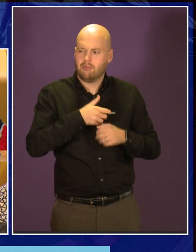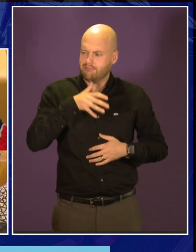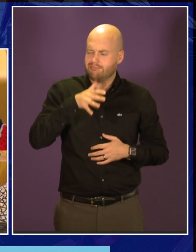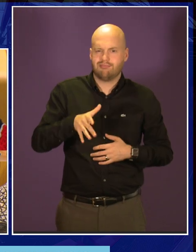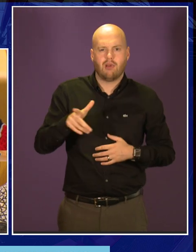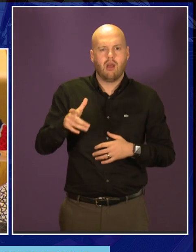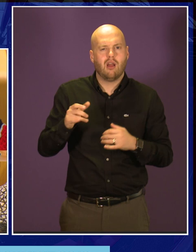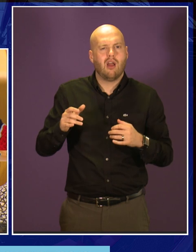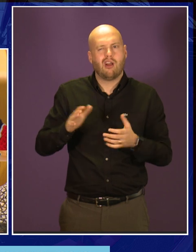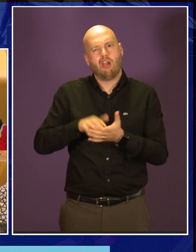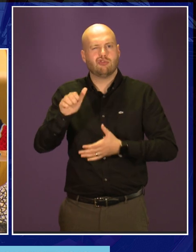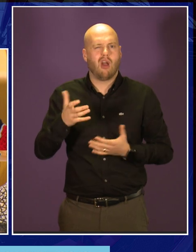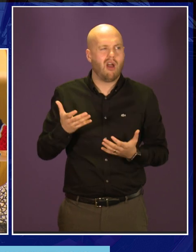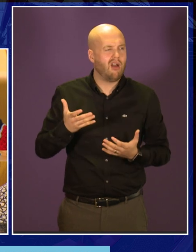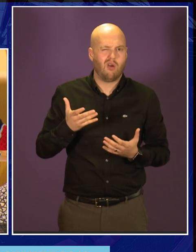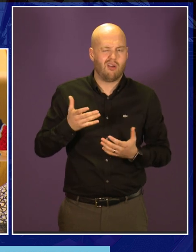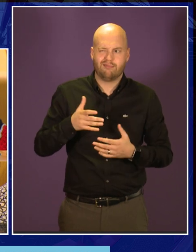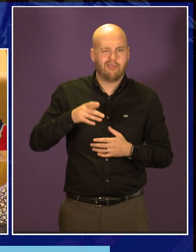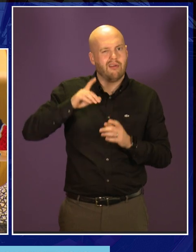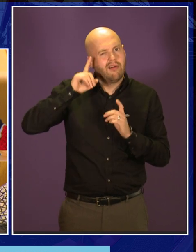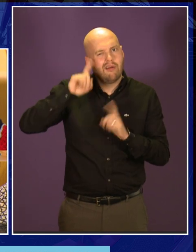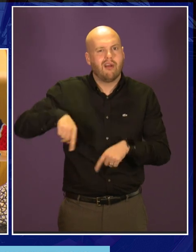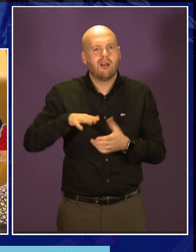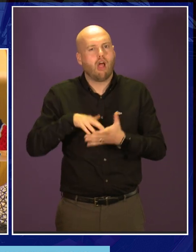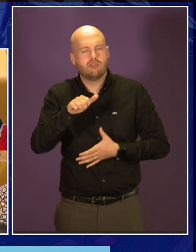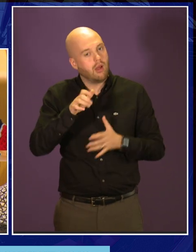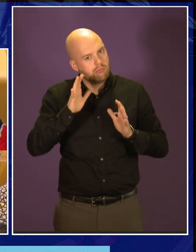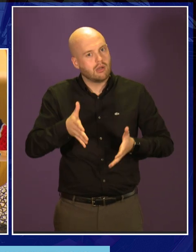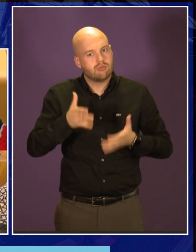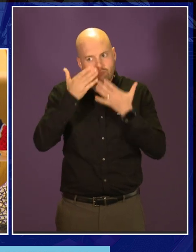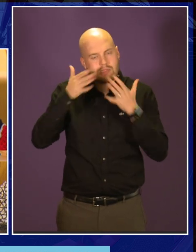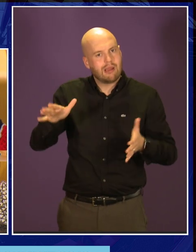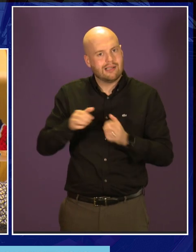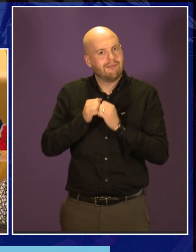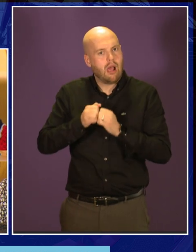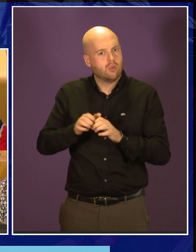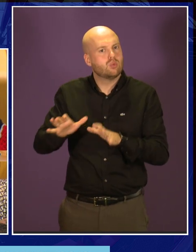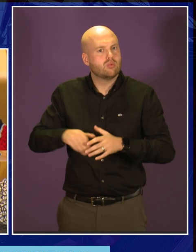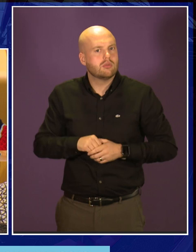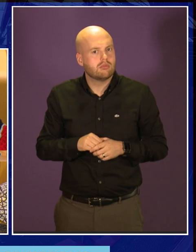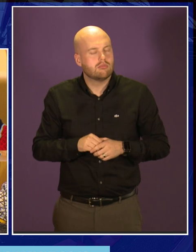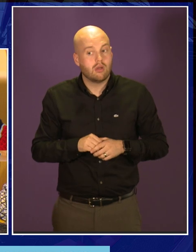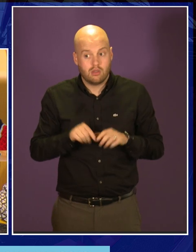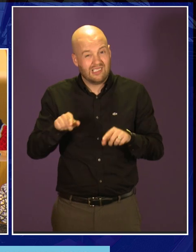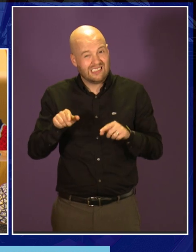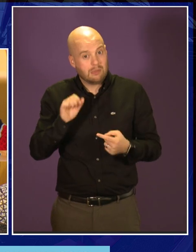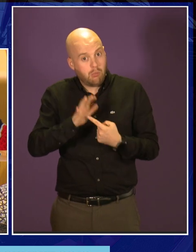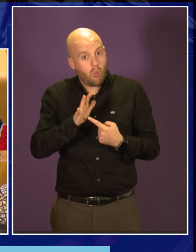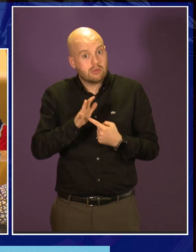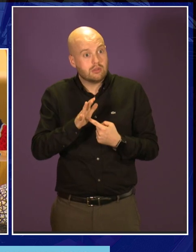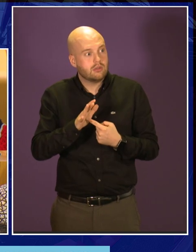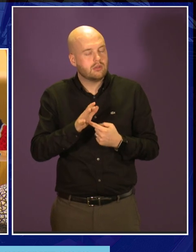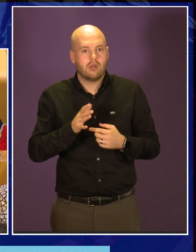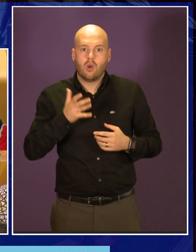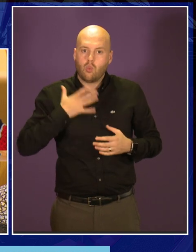cement the relationship in terms of respect for other people's values. And this is extremely important so that we can be able to have common shared